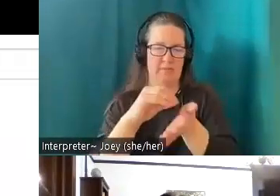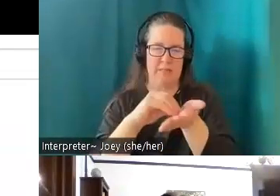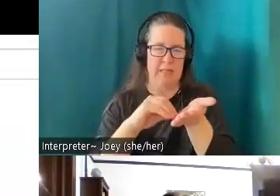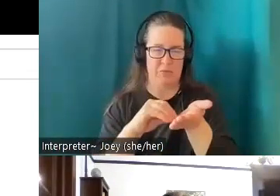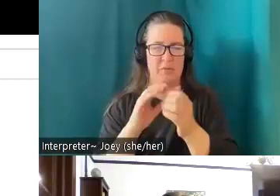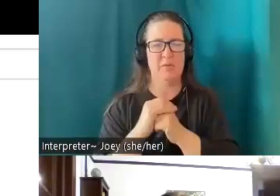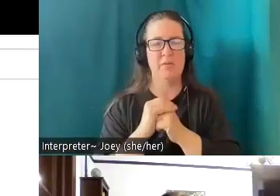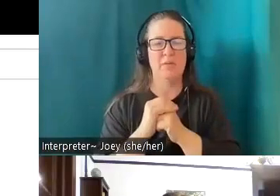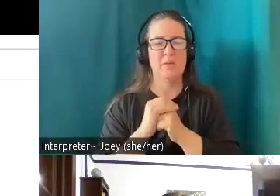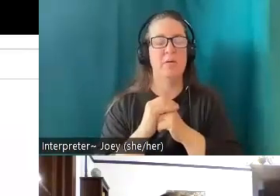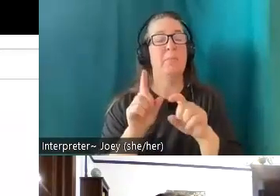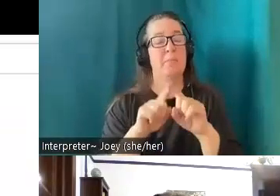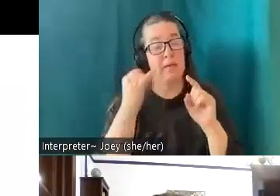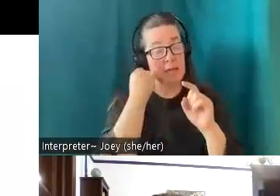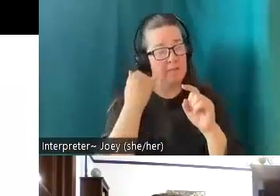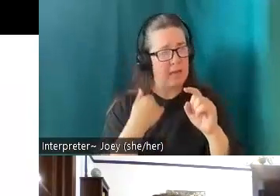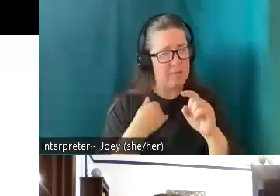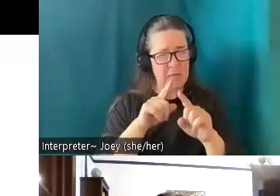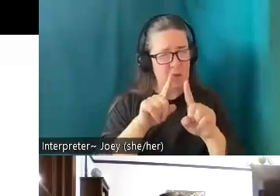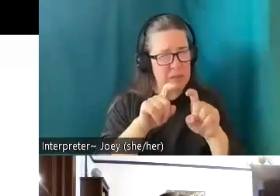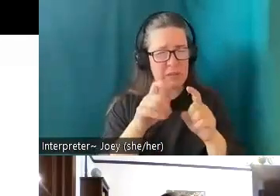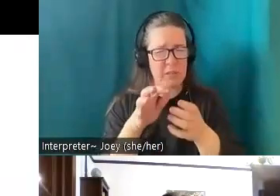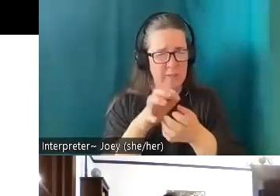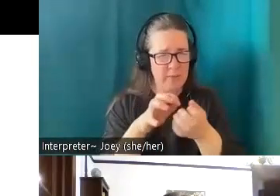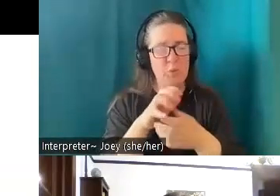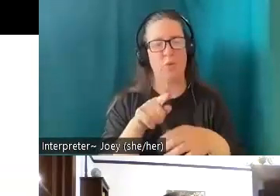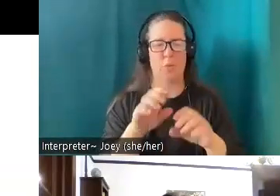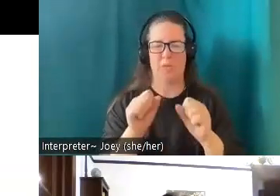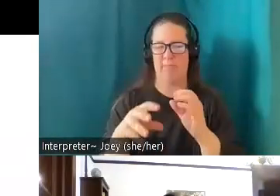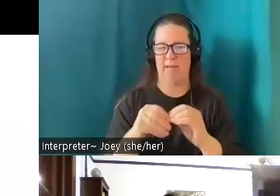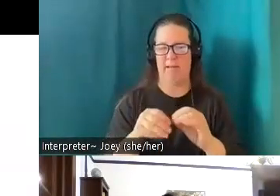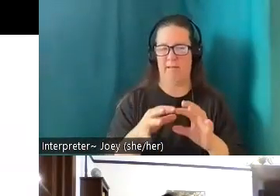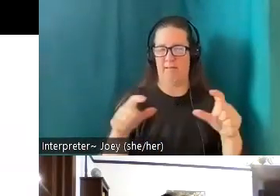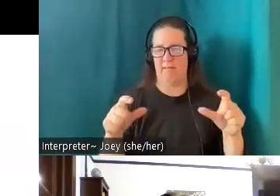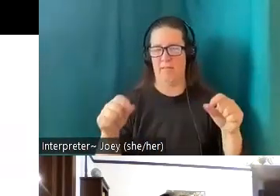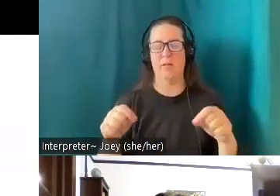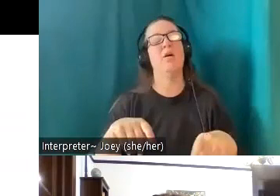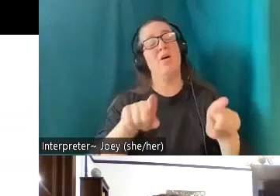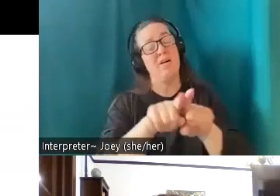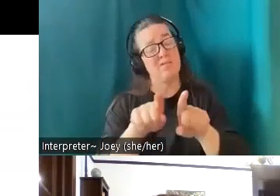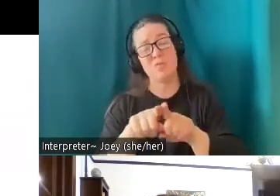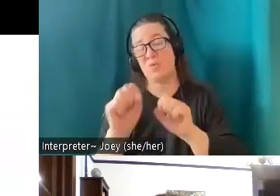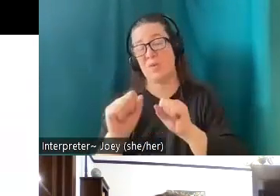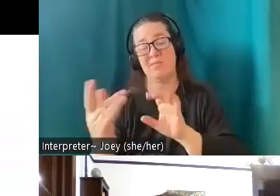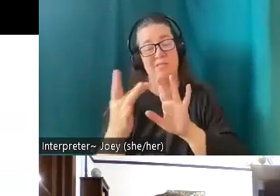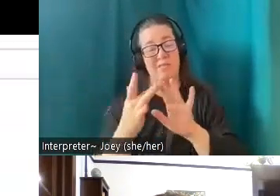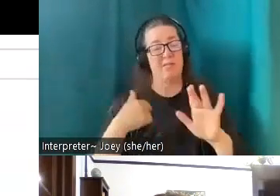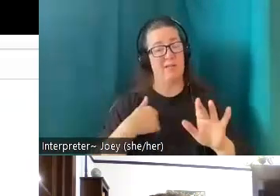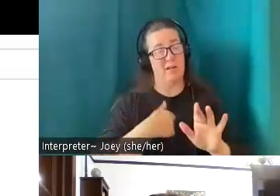there might be some questions or confusion. Again, you can always reach out to us directly at Accelerator at Arts Fund if you're not